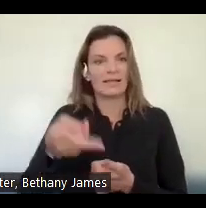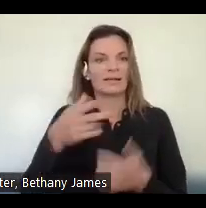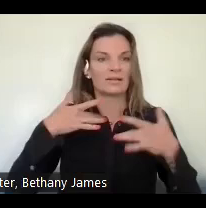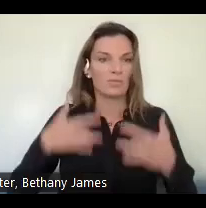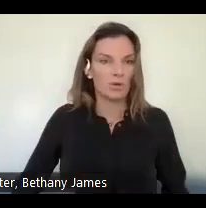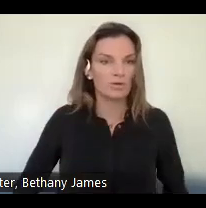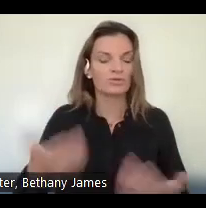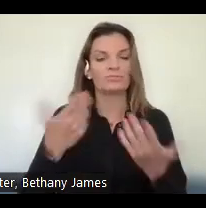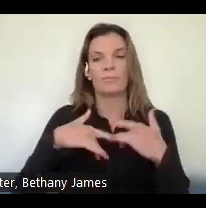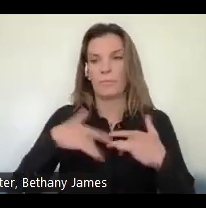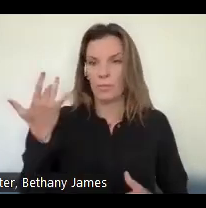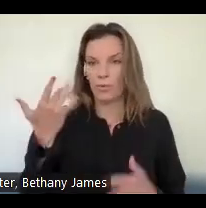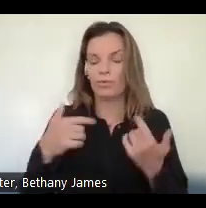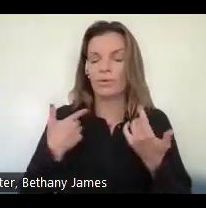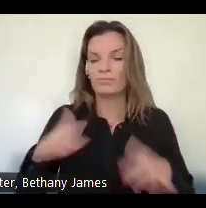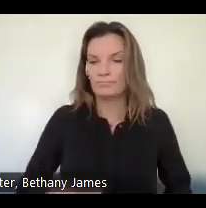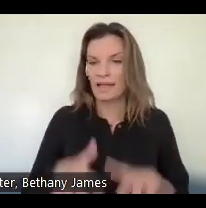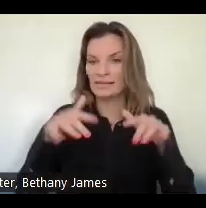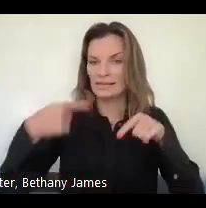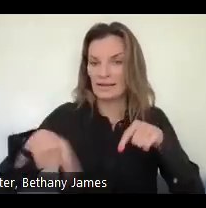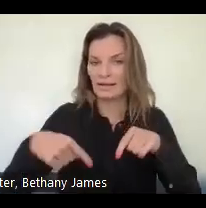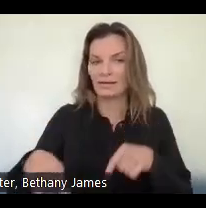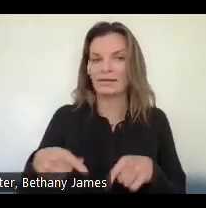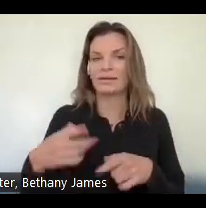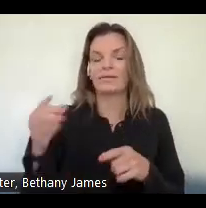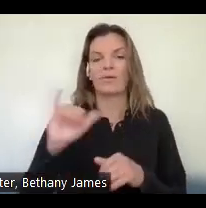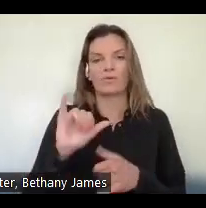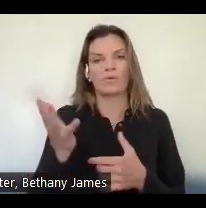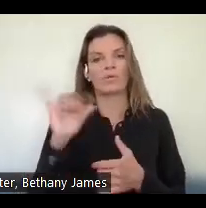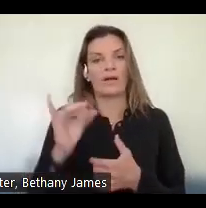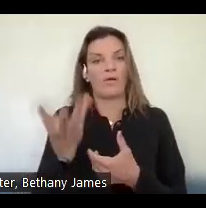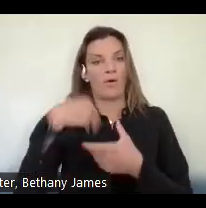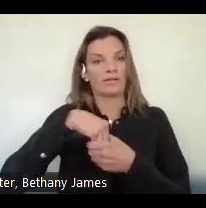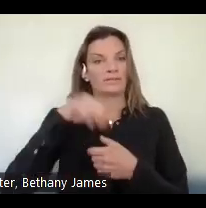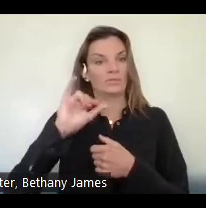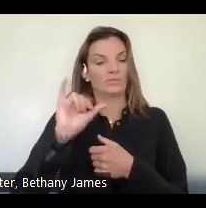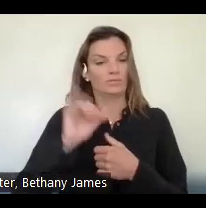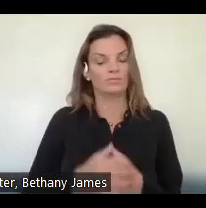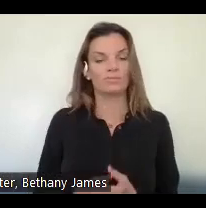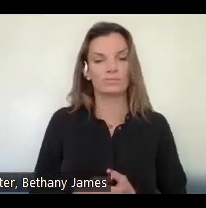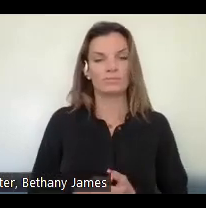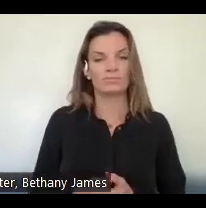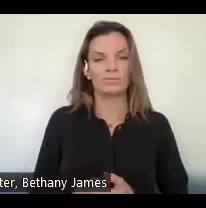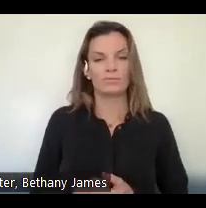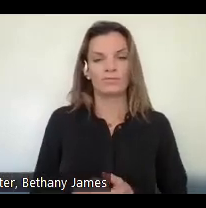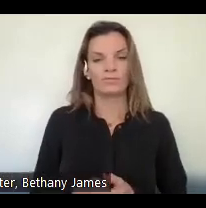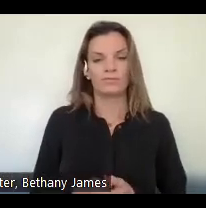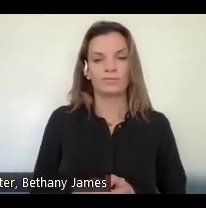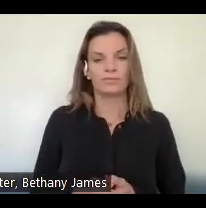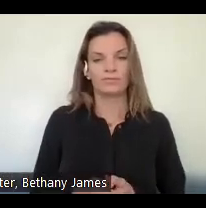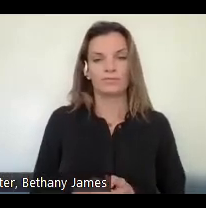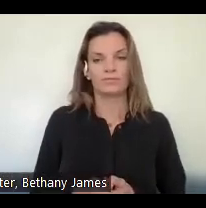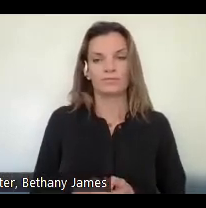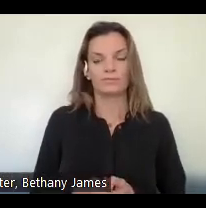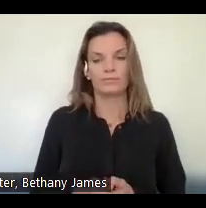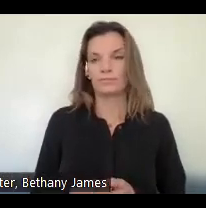bipolar, anxiety, and autism spectrum disorder. Although many of the challenges and ways